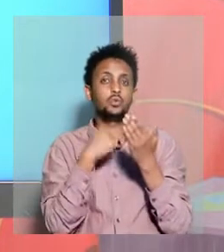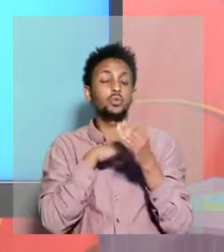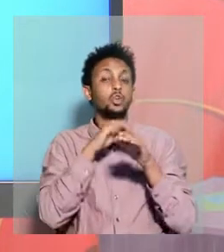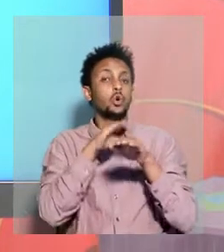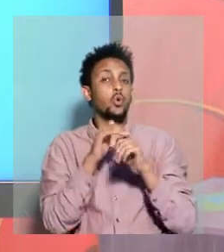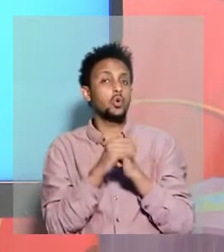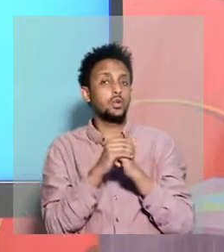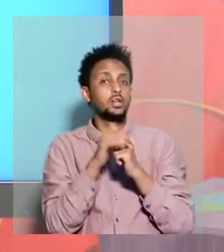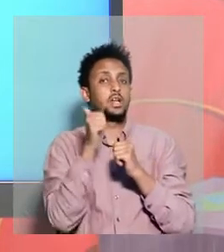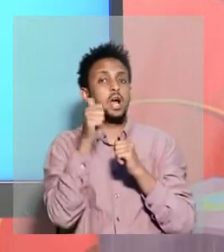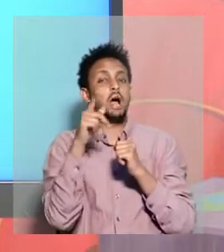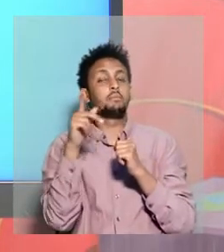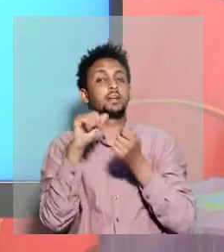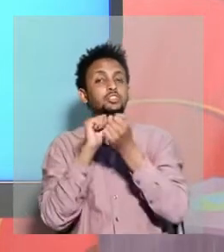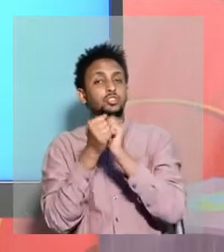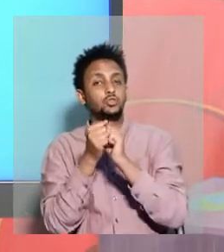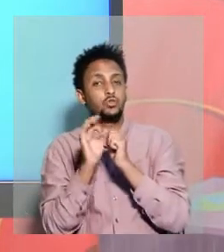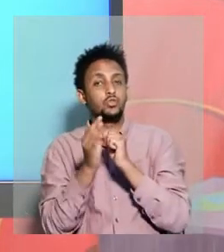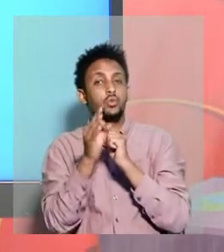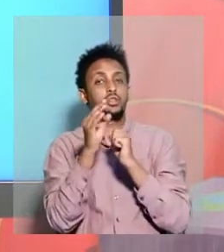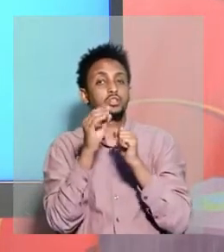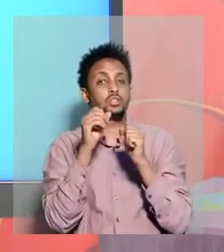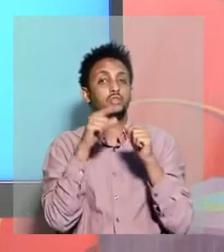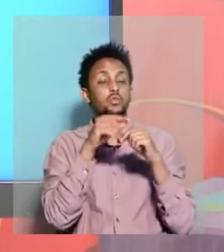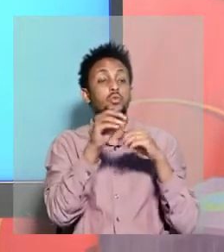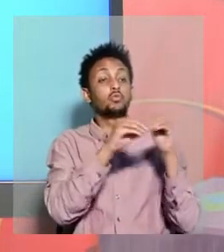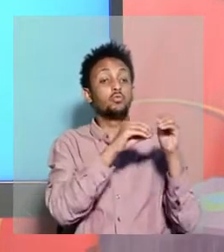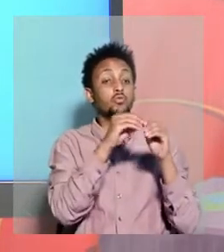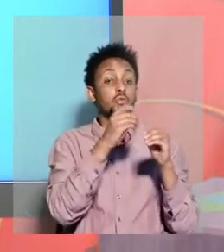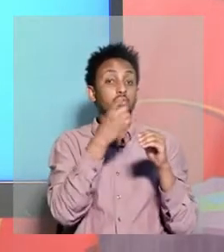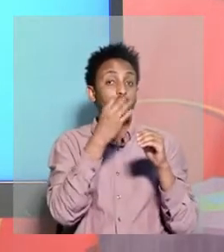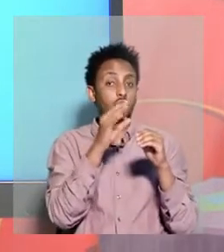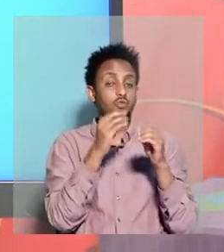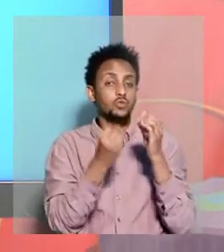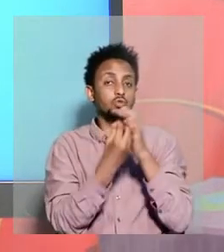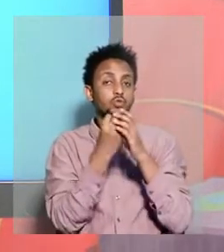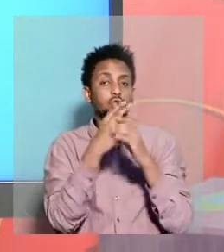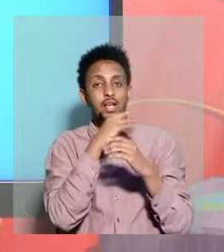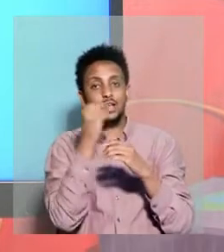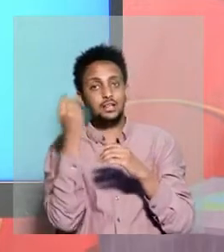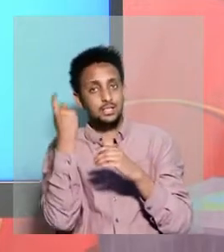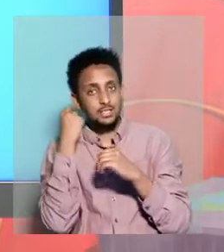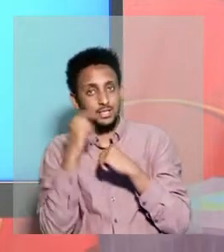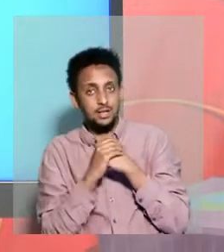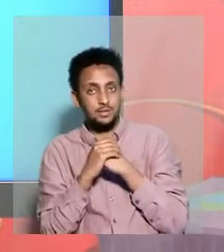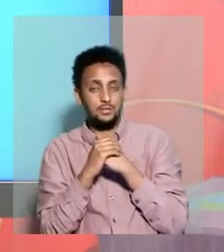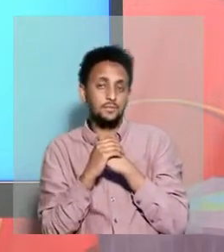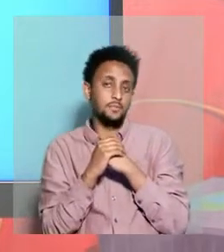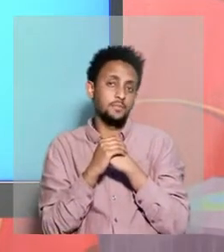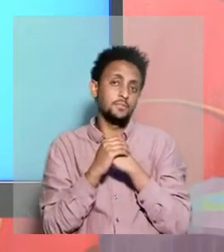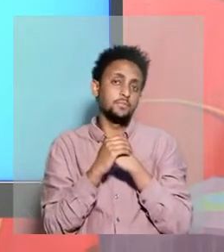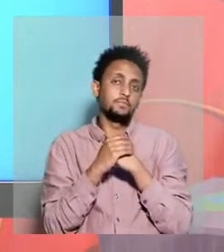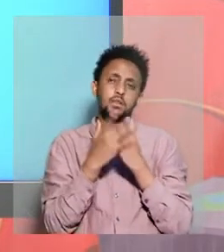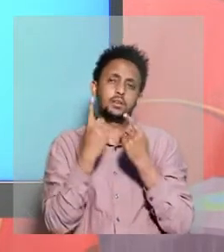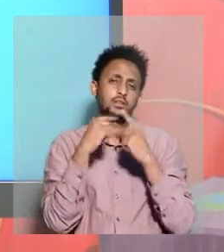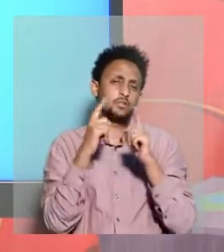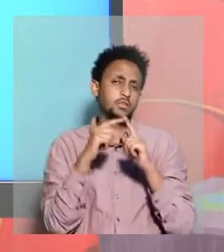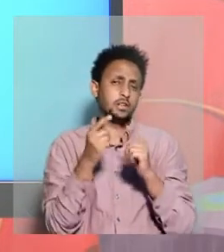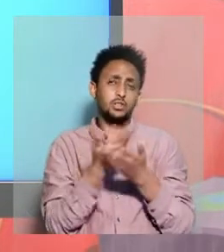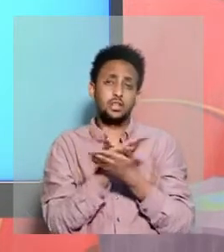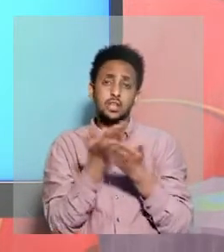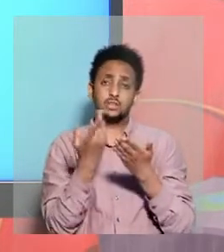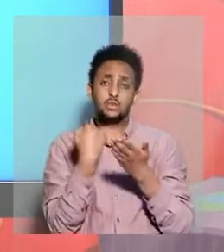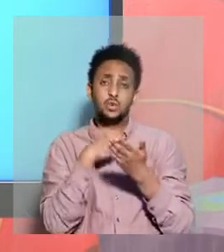call the apparent change of frequency due to the movement of the source and the listener. There are different